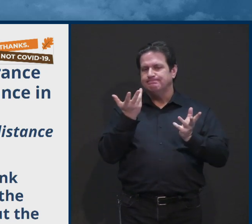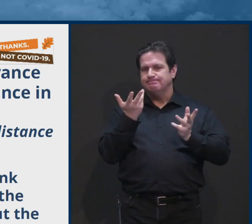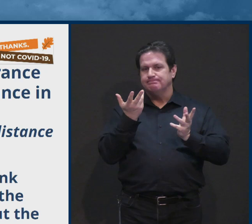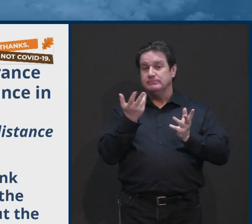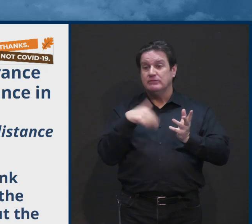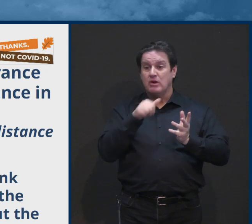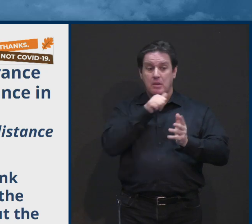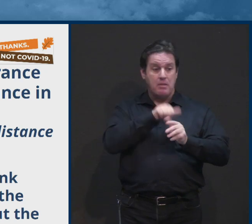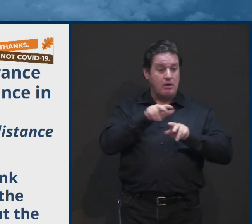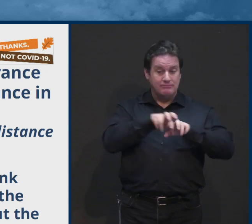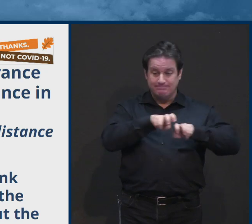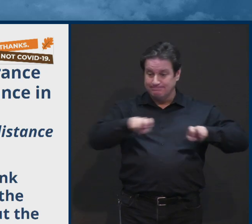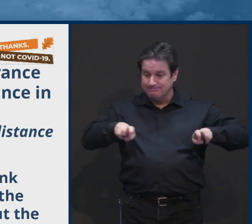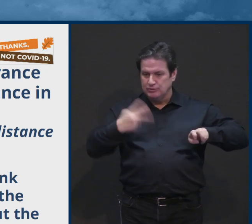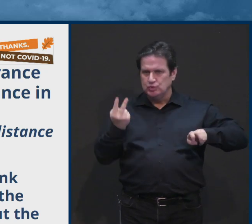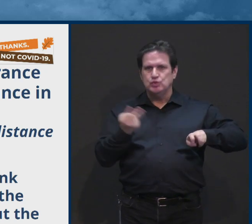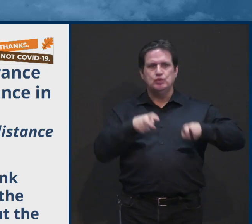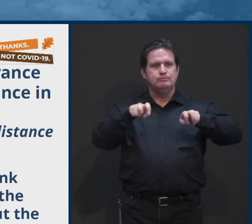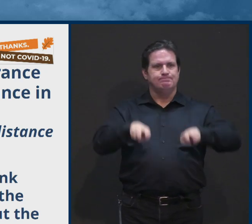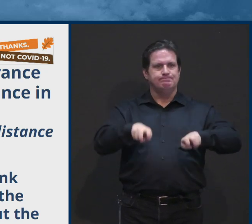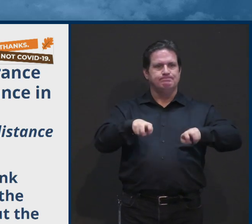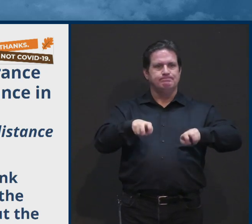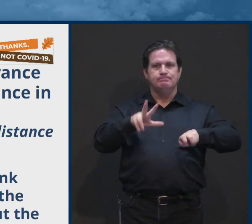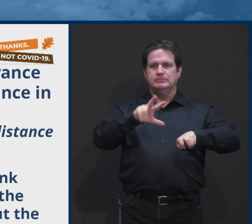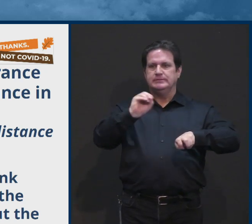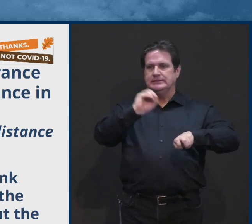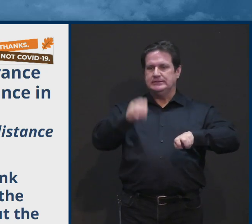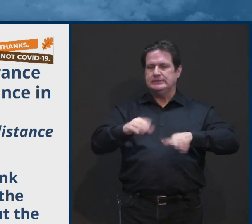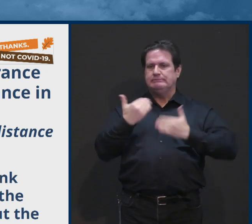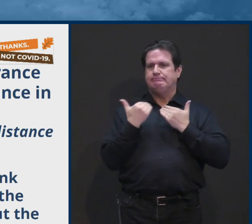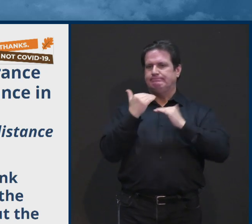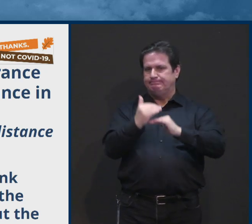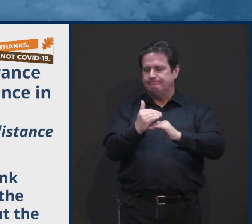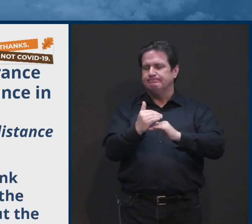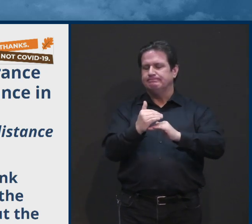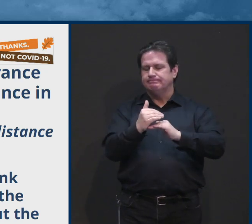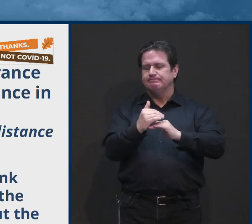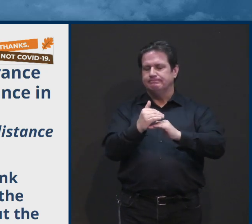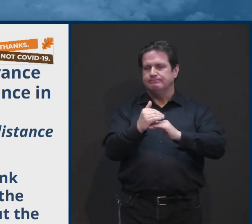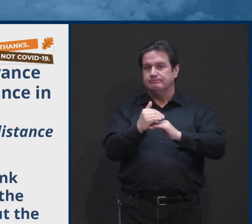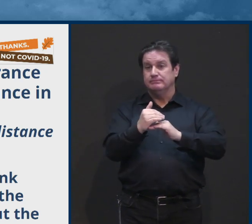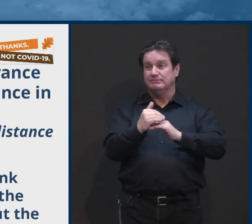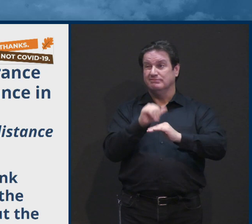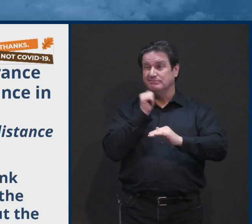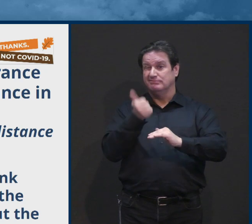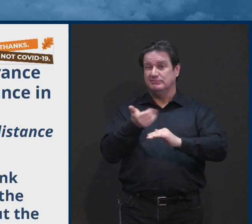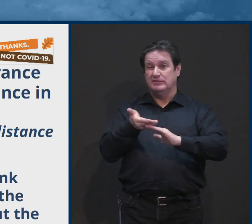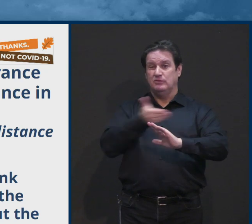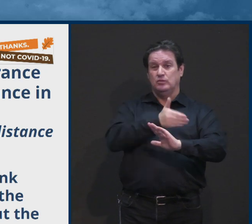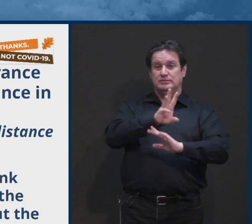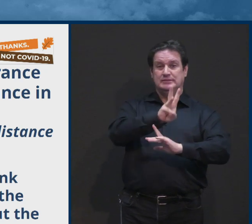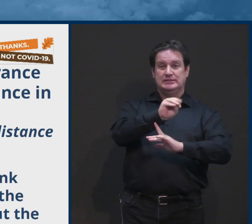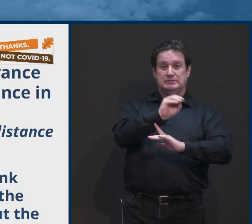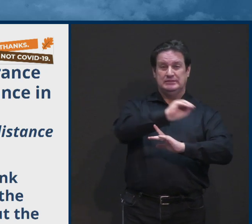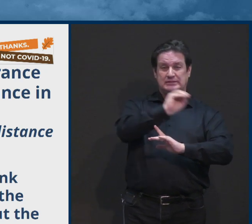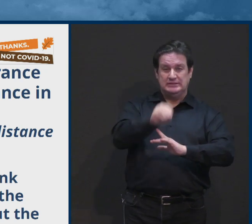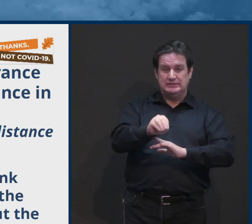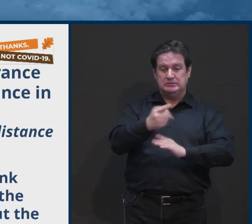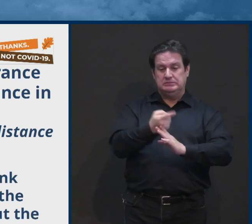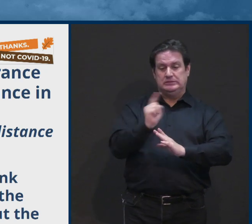the bar, 30% capacity in restaurants compared to 60% a week